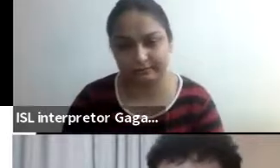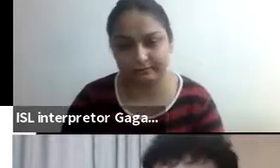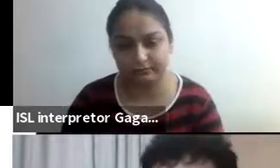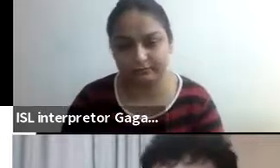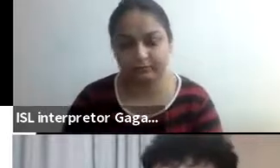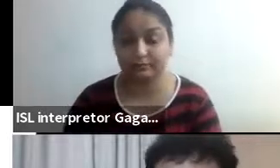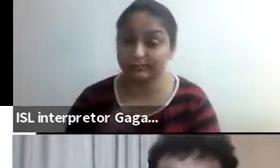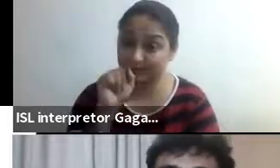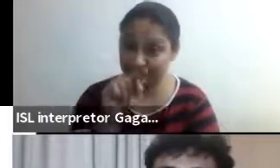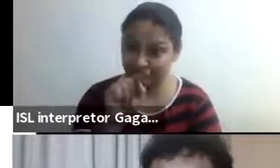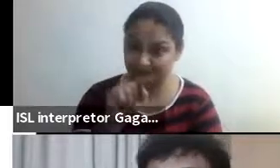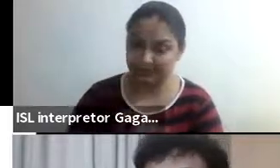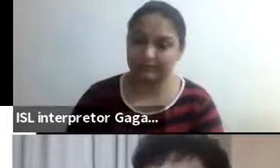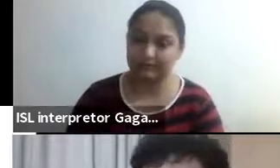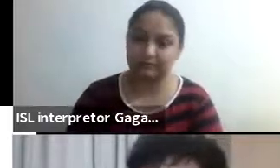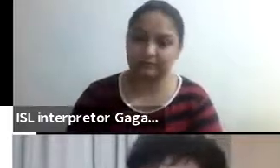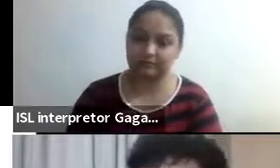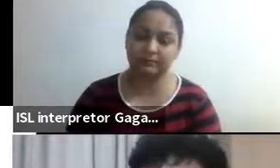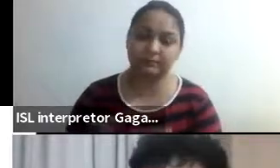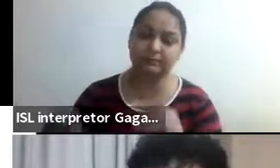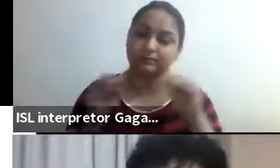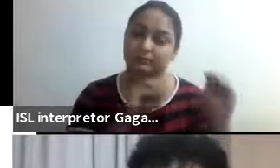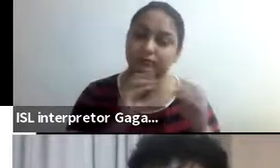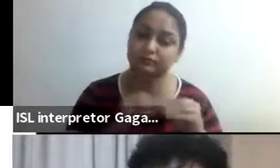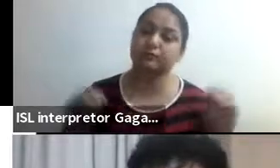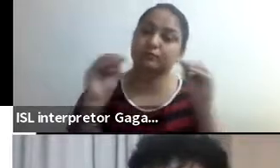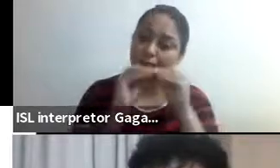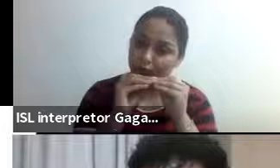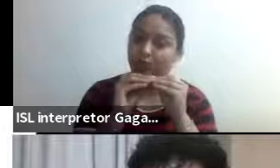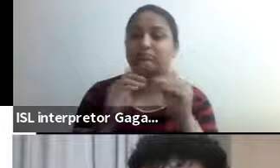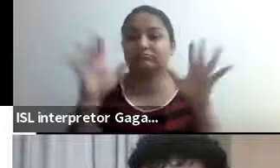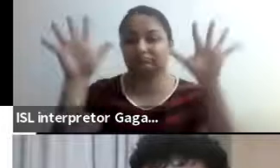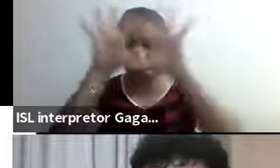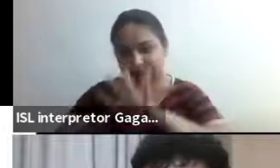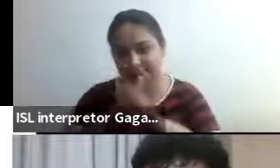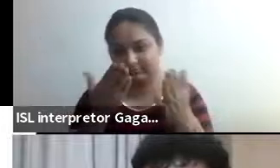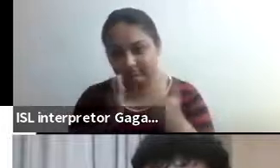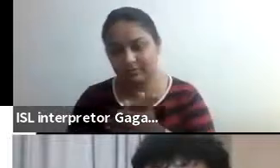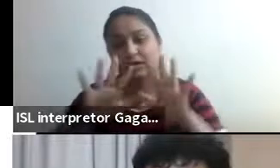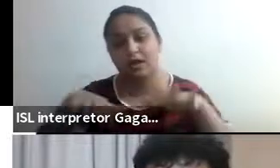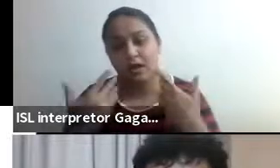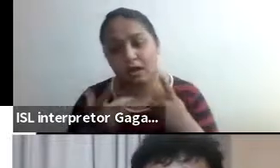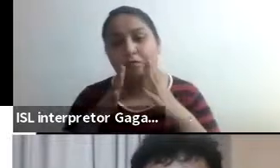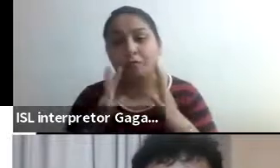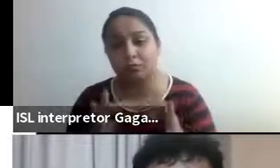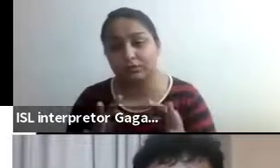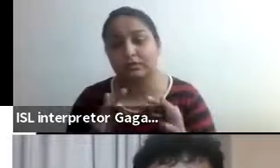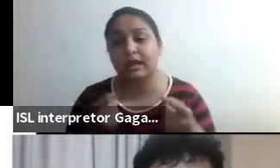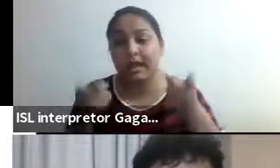This is perhaps a more darker side of how this appropriation happens.